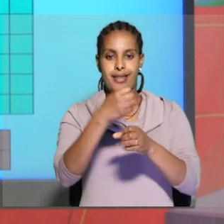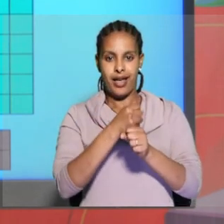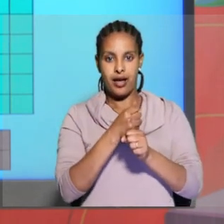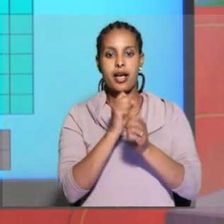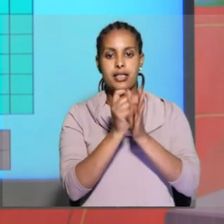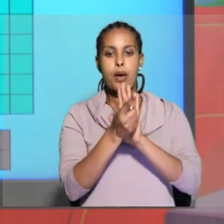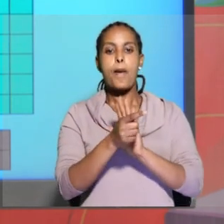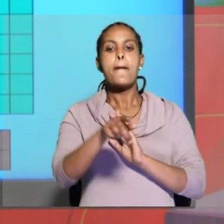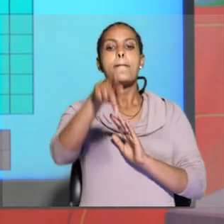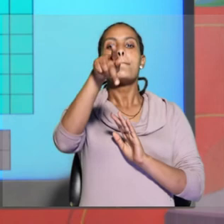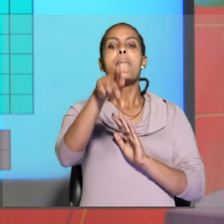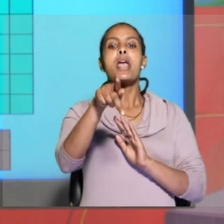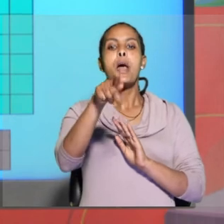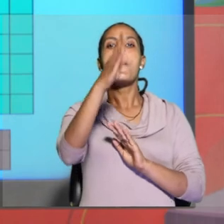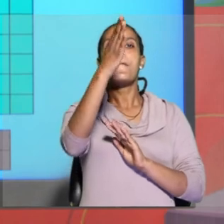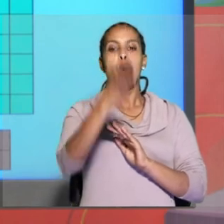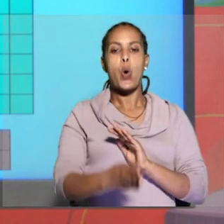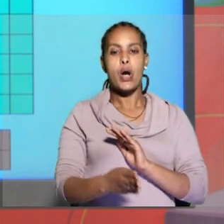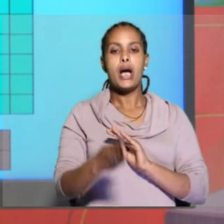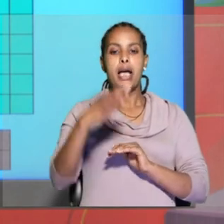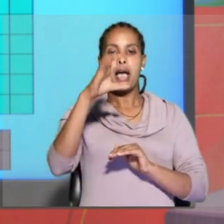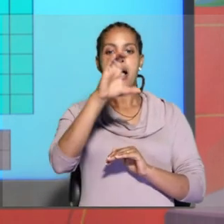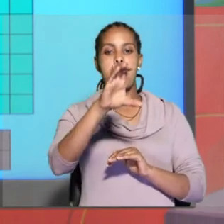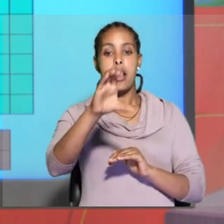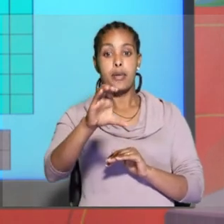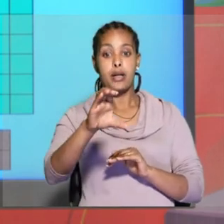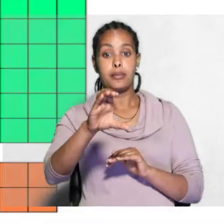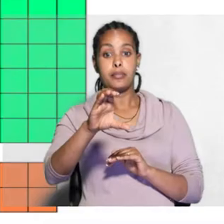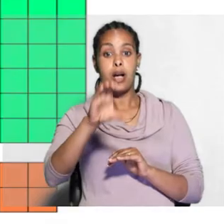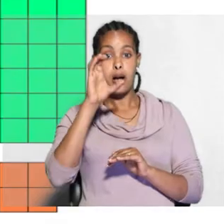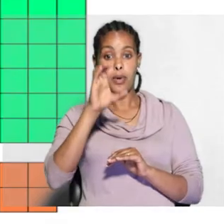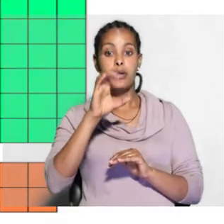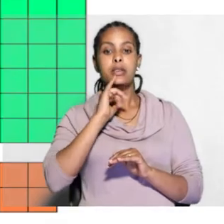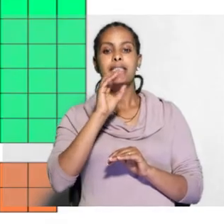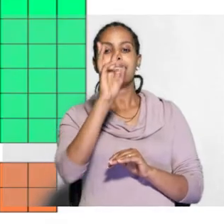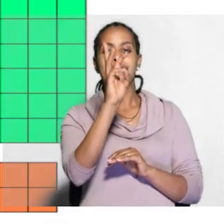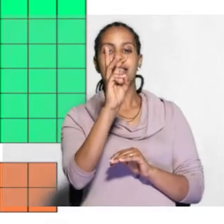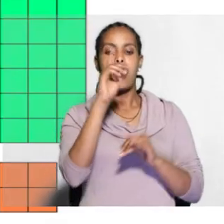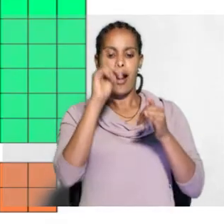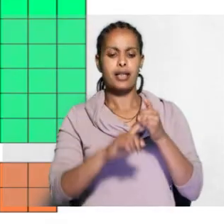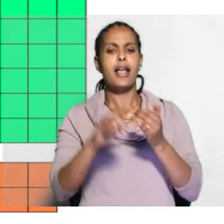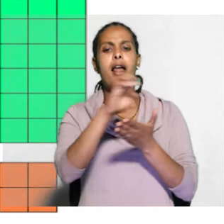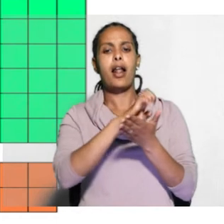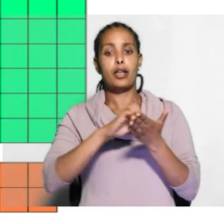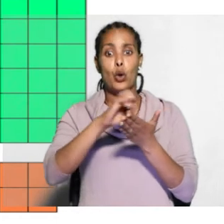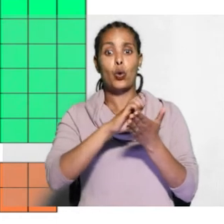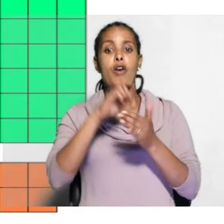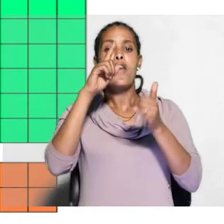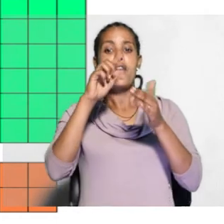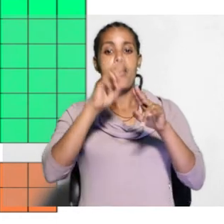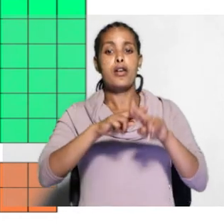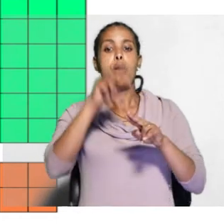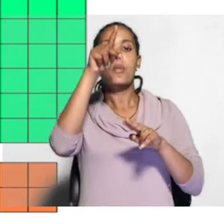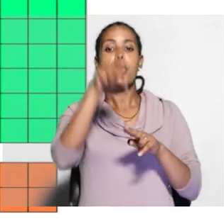the P block elements, example carbon with atomic number 6. Its last electron fall onto